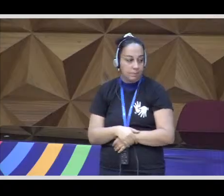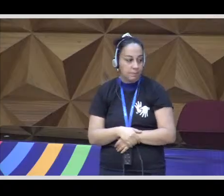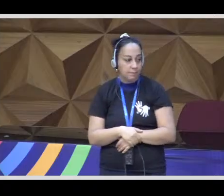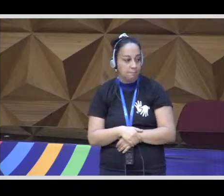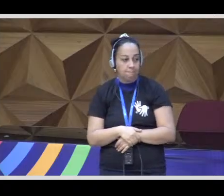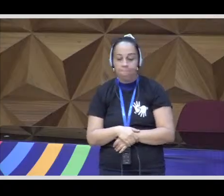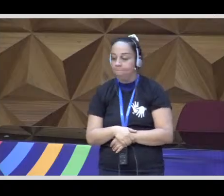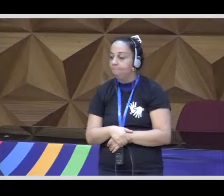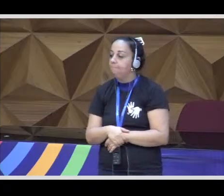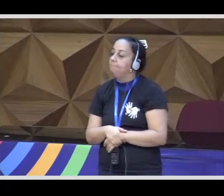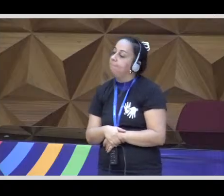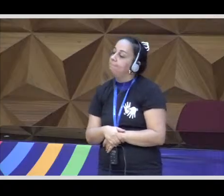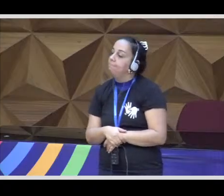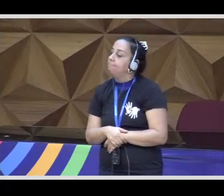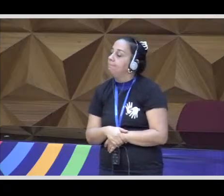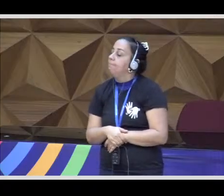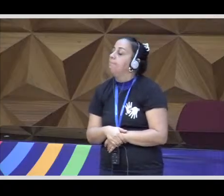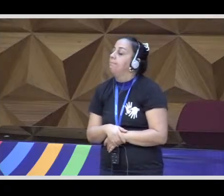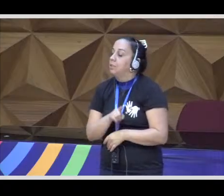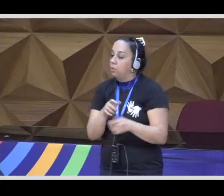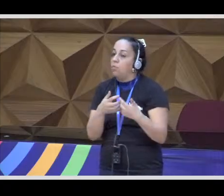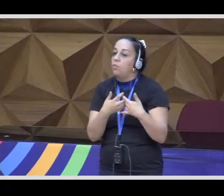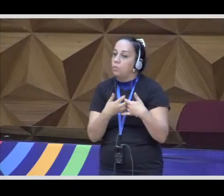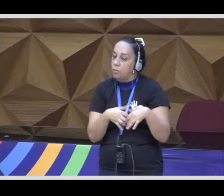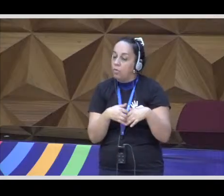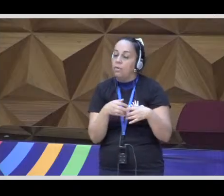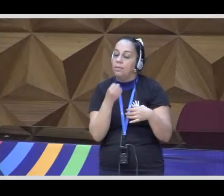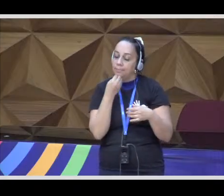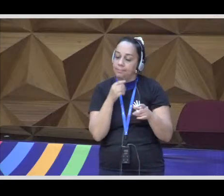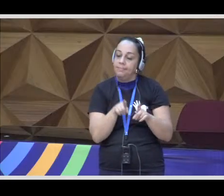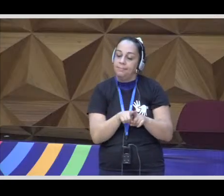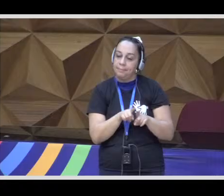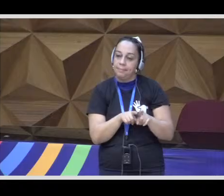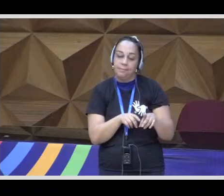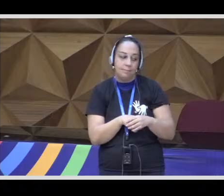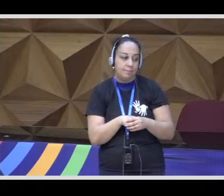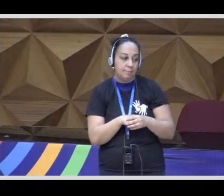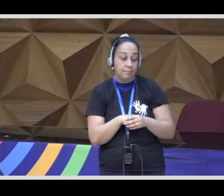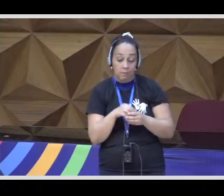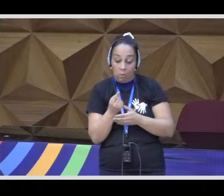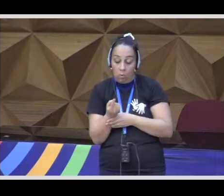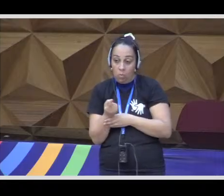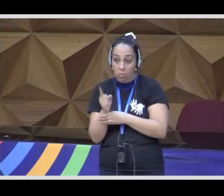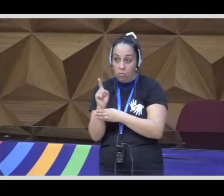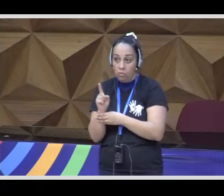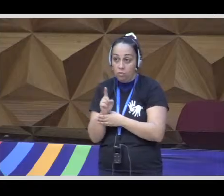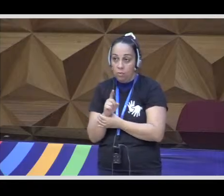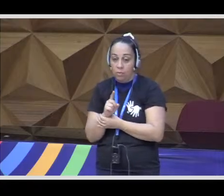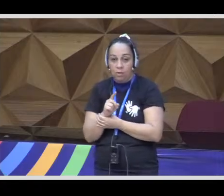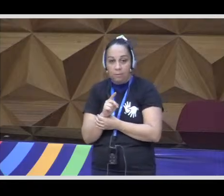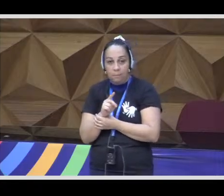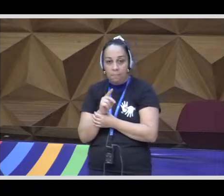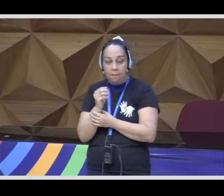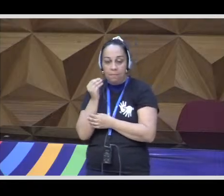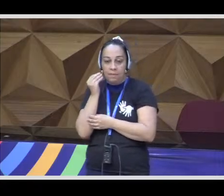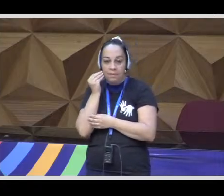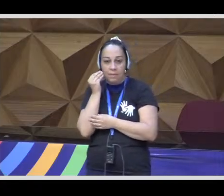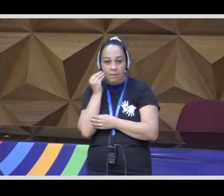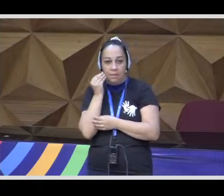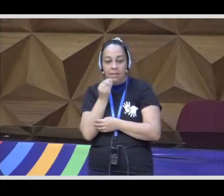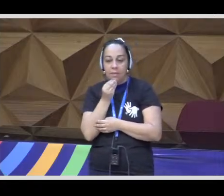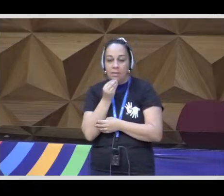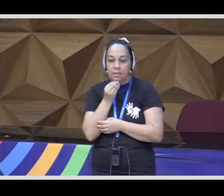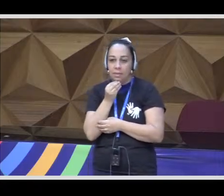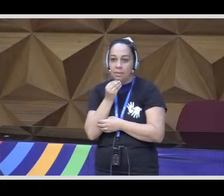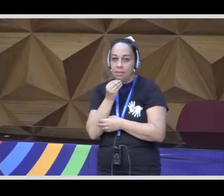Which worked very well. Then the last one was we tried something, again, physics-based, but then based around